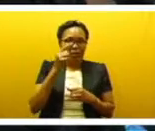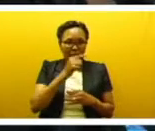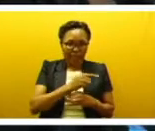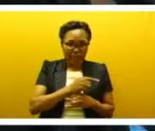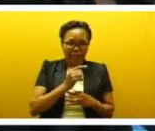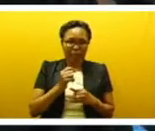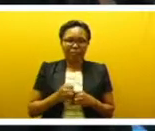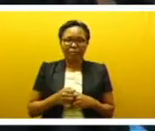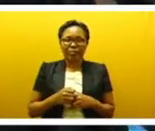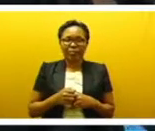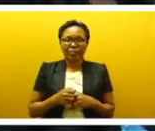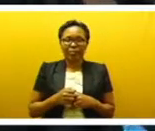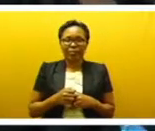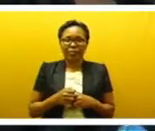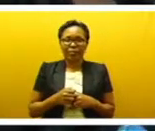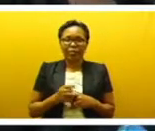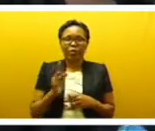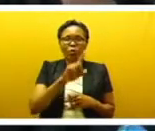the only question will be,